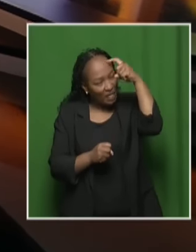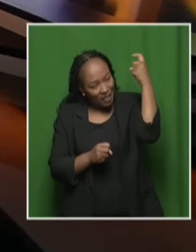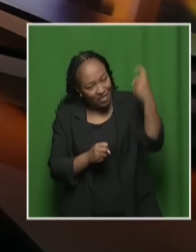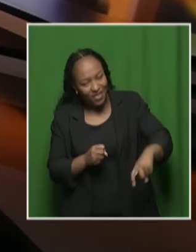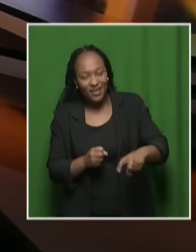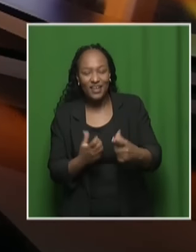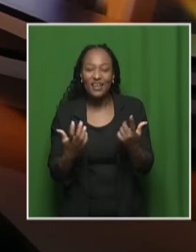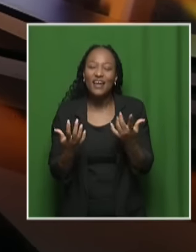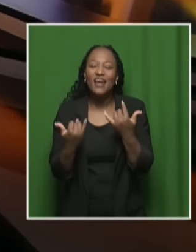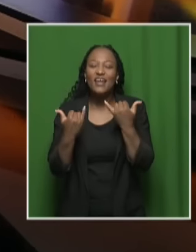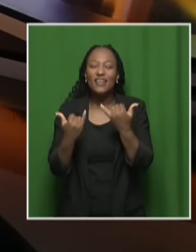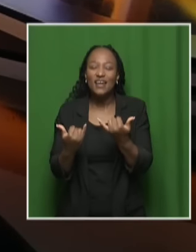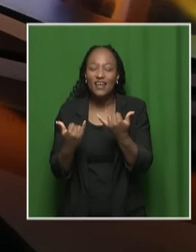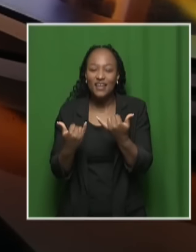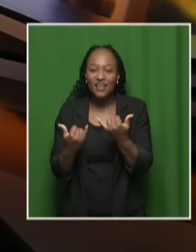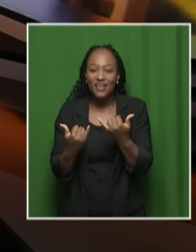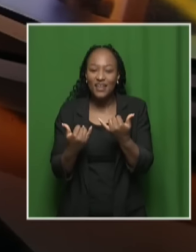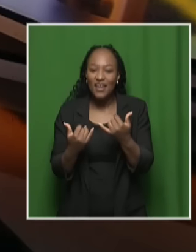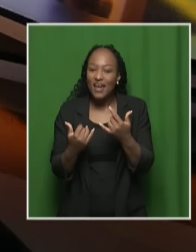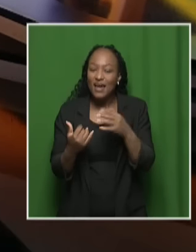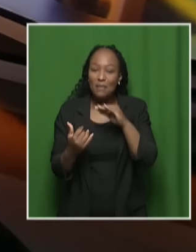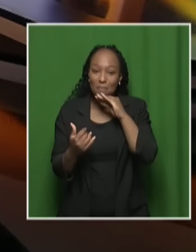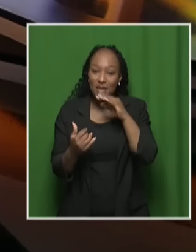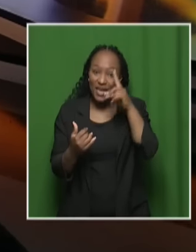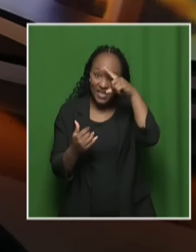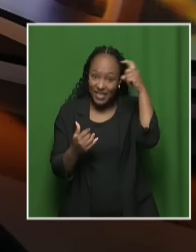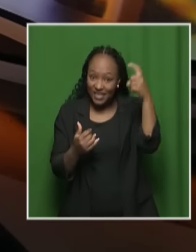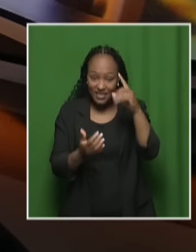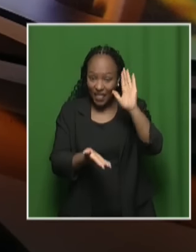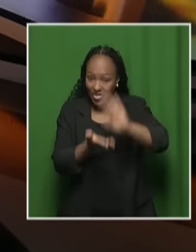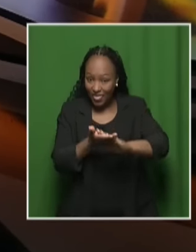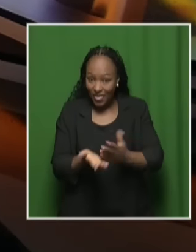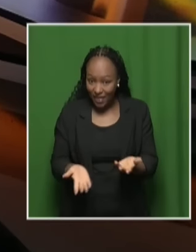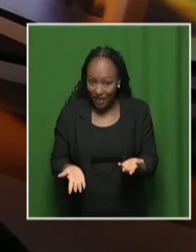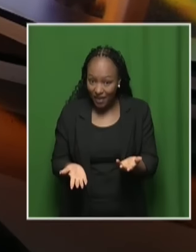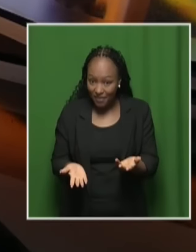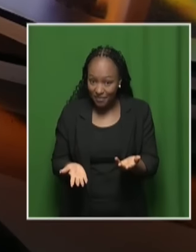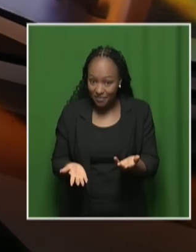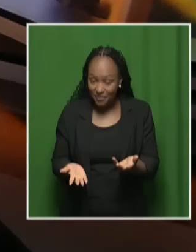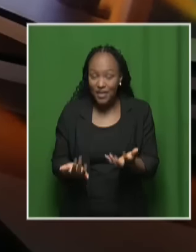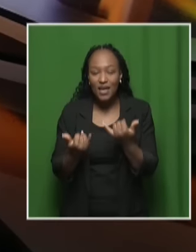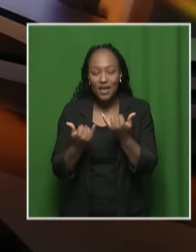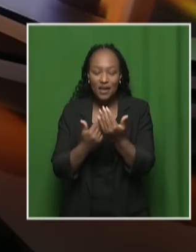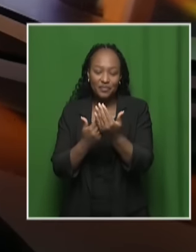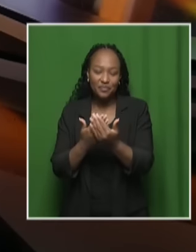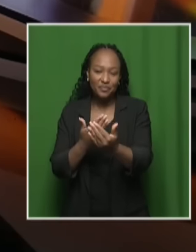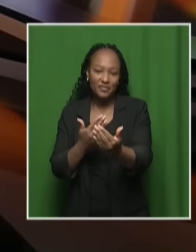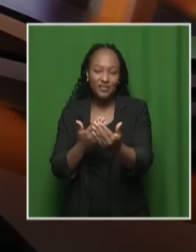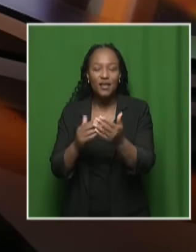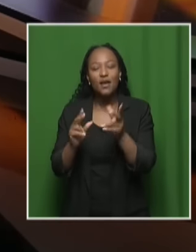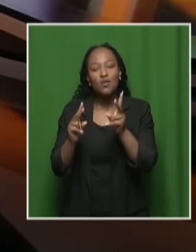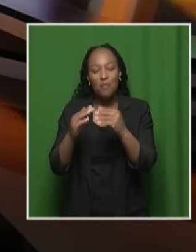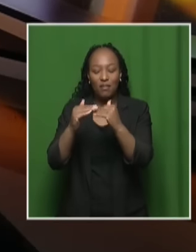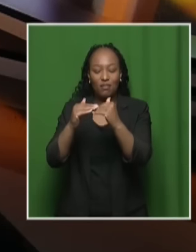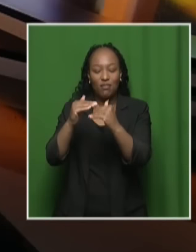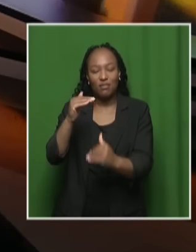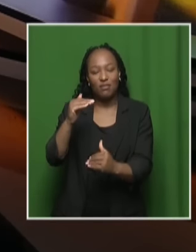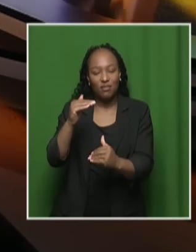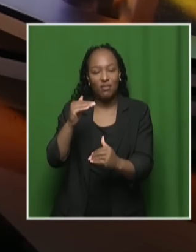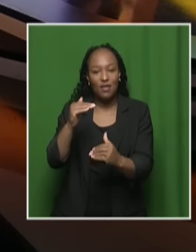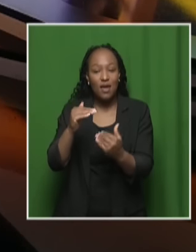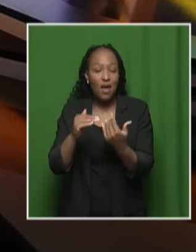So now as we're getting to what we're talking about now. So we've exhausted all our heat. So that's what I'm saying. With the seasonal focus now, we're expecting below normal temperatures.